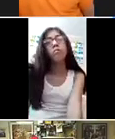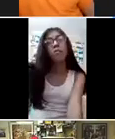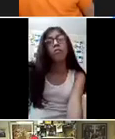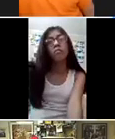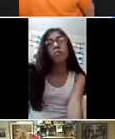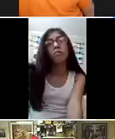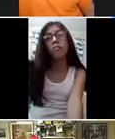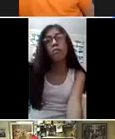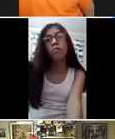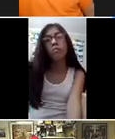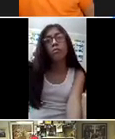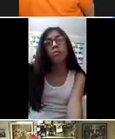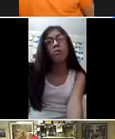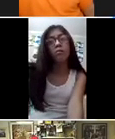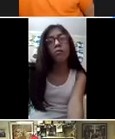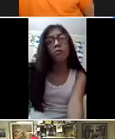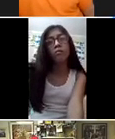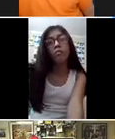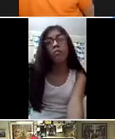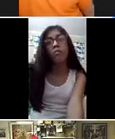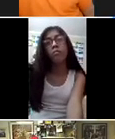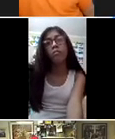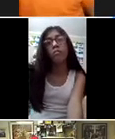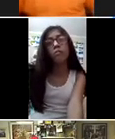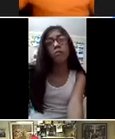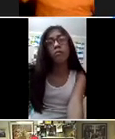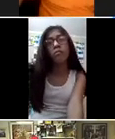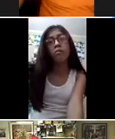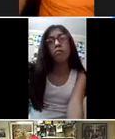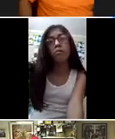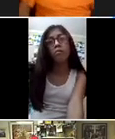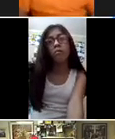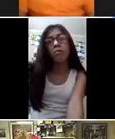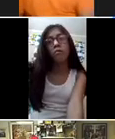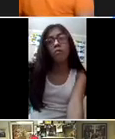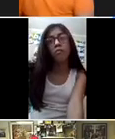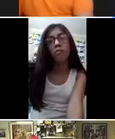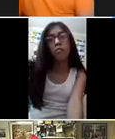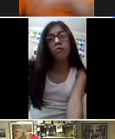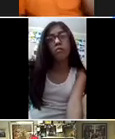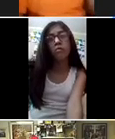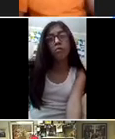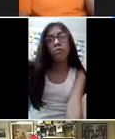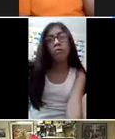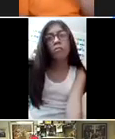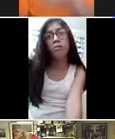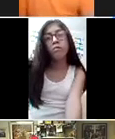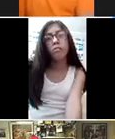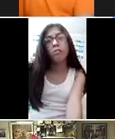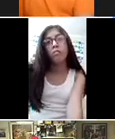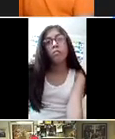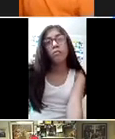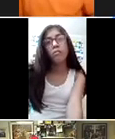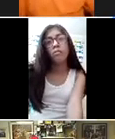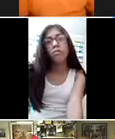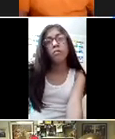otherwise, all types of other things that causes them to go back and live worldly or live in the world.